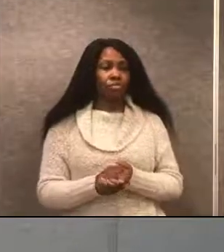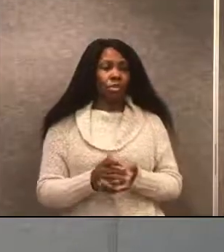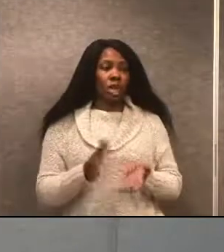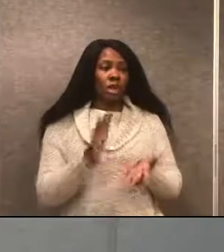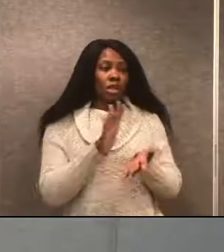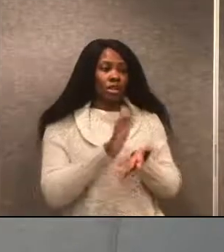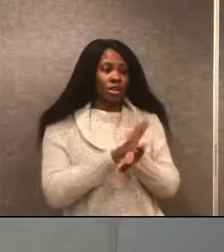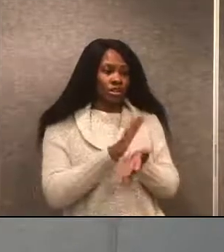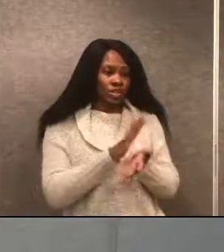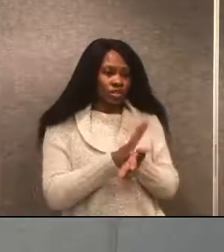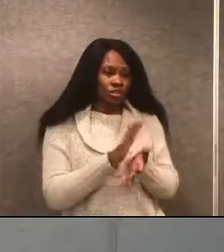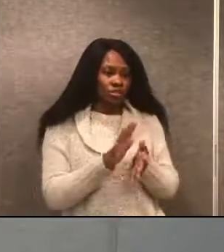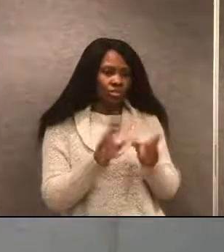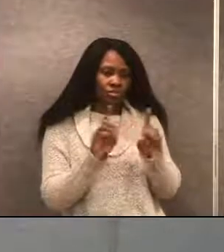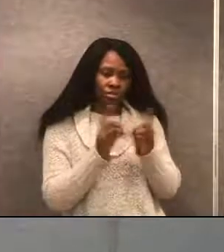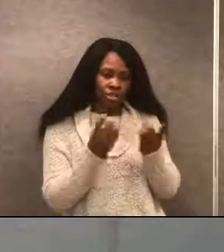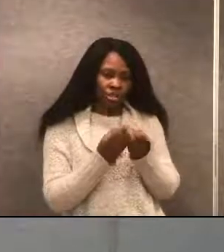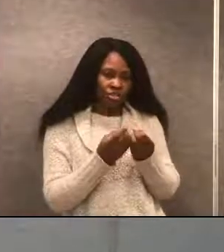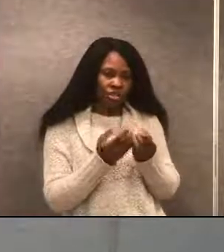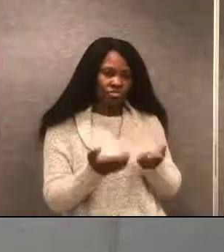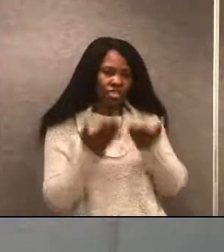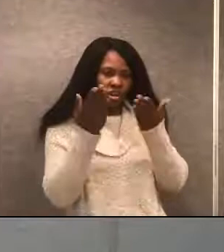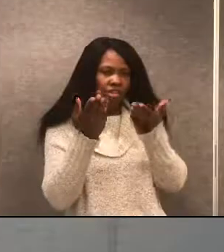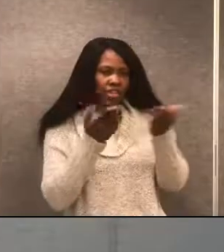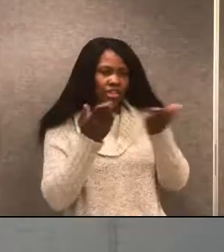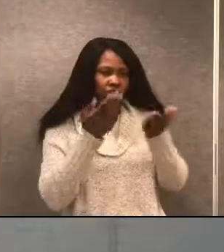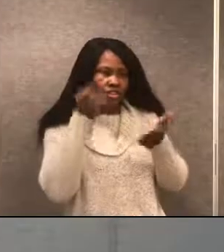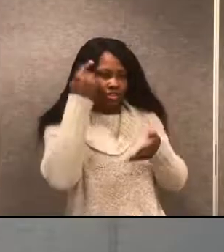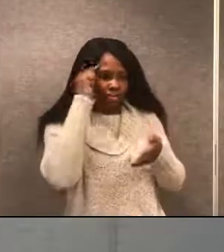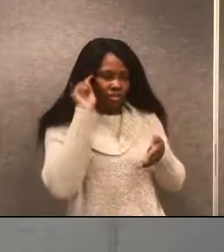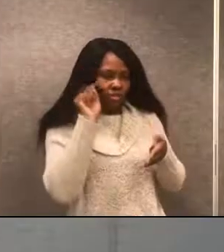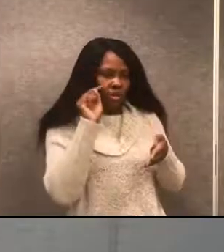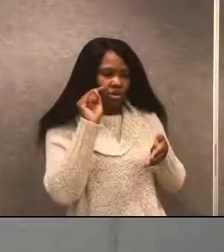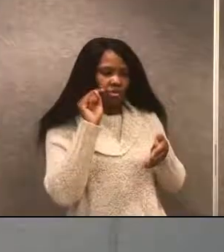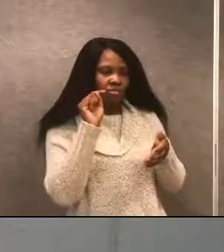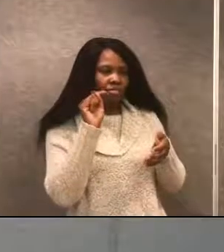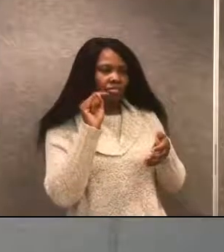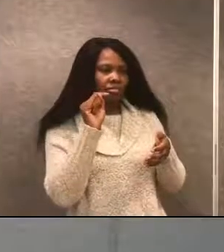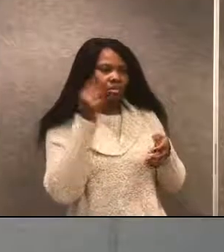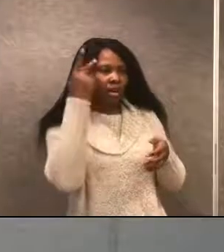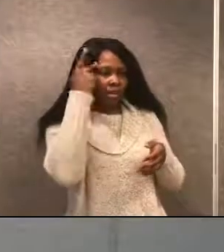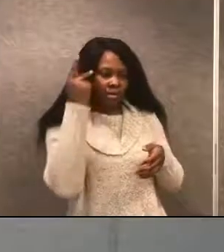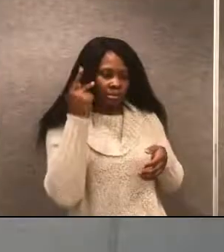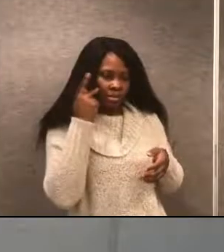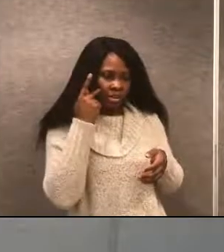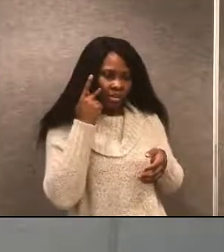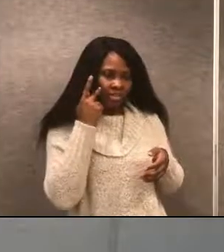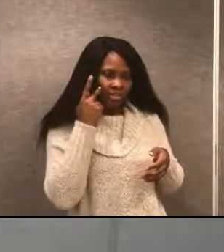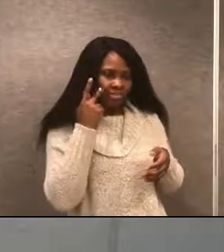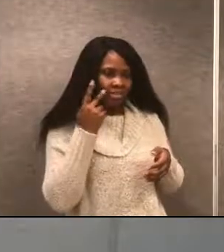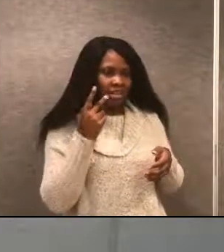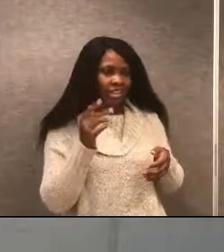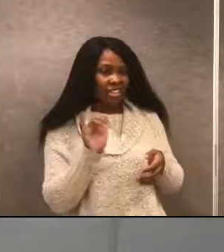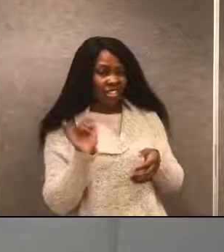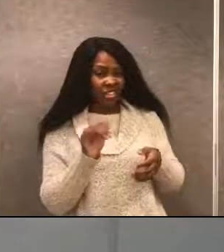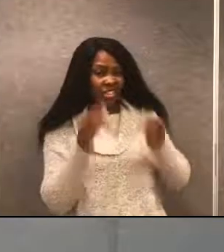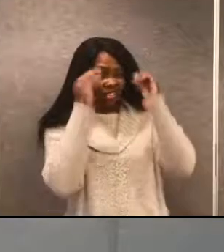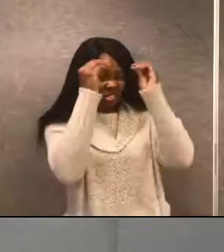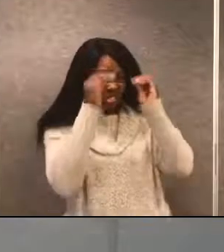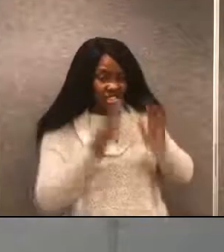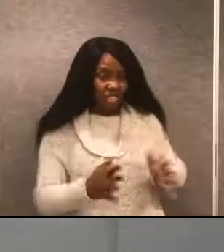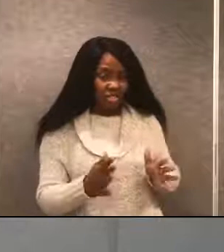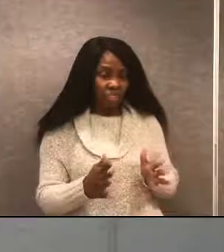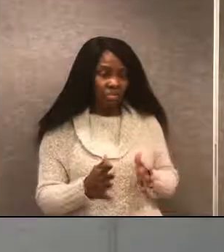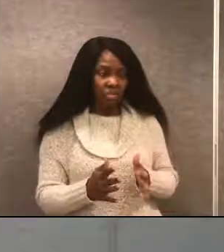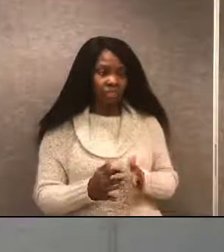are offering services for their parents. So, just like we get it, the other school districts have to provide some SEL, some social emotional learning and support for parents that